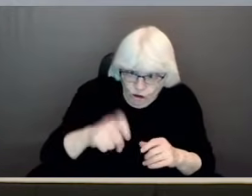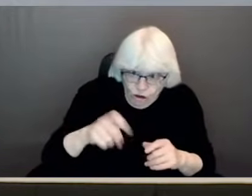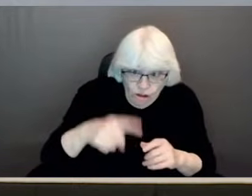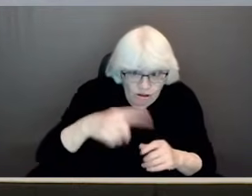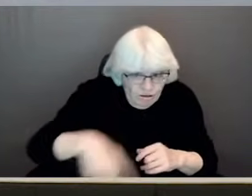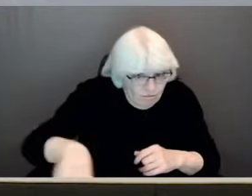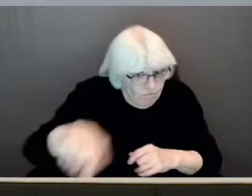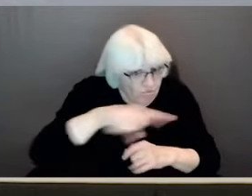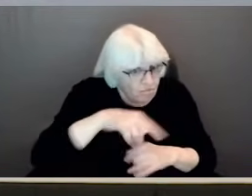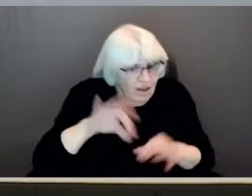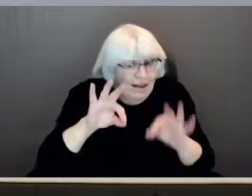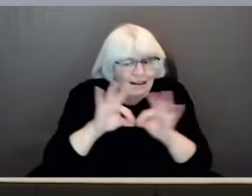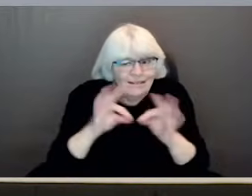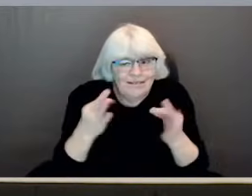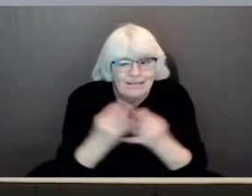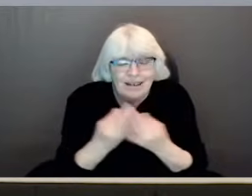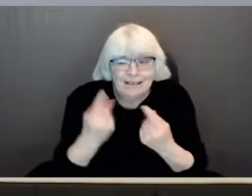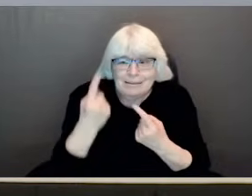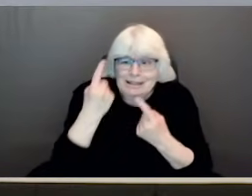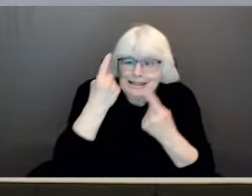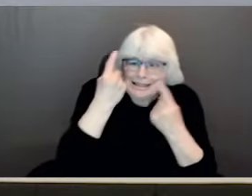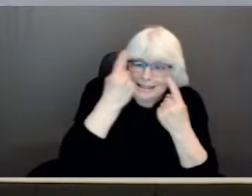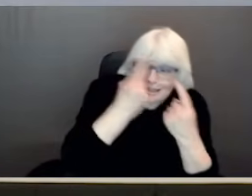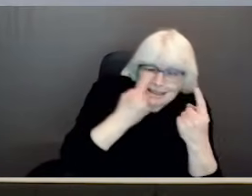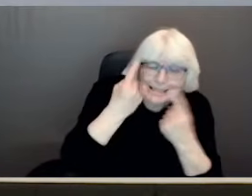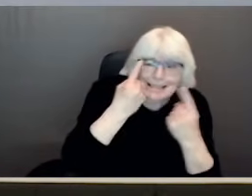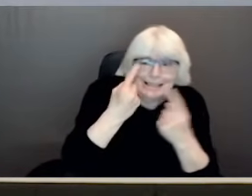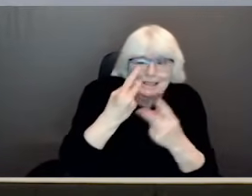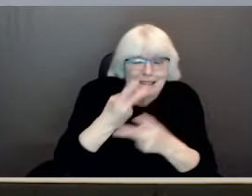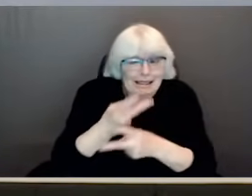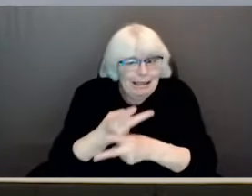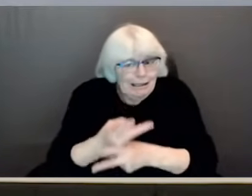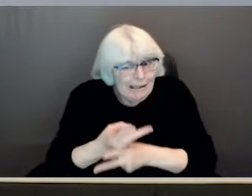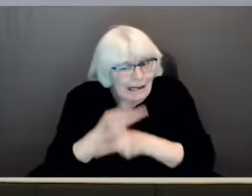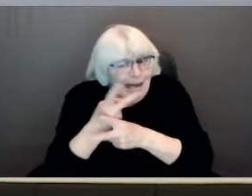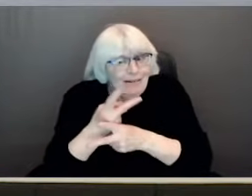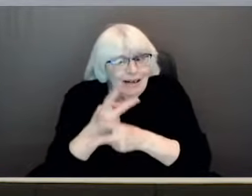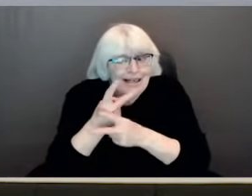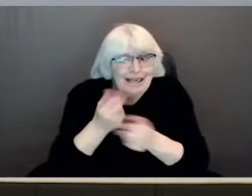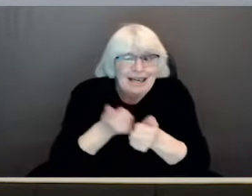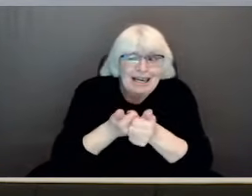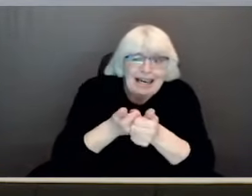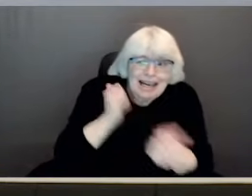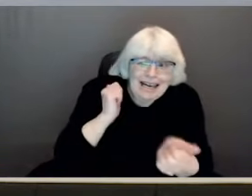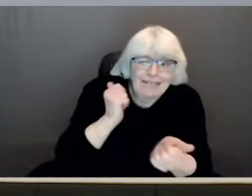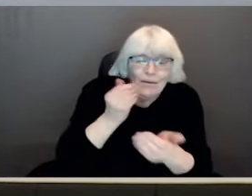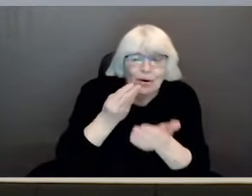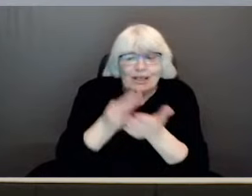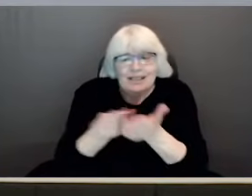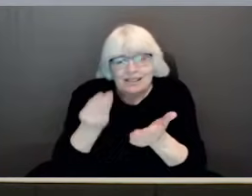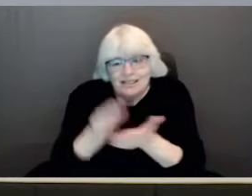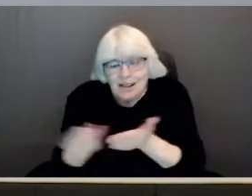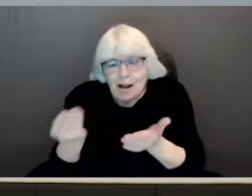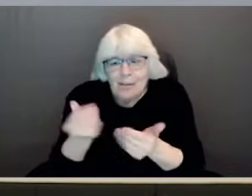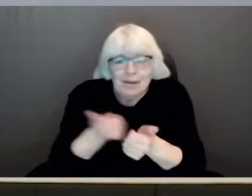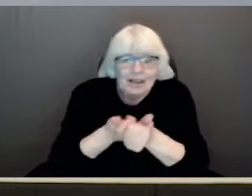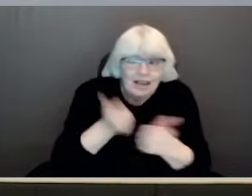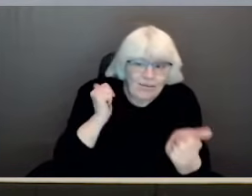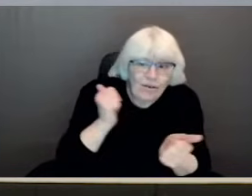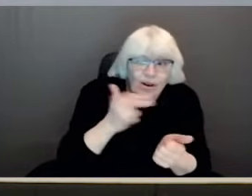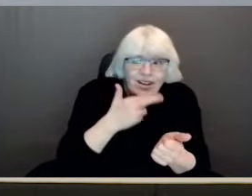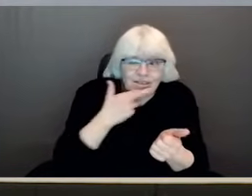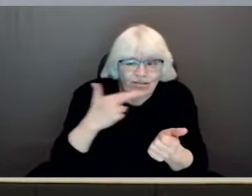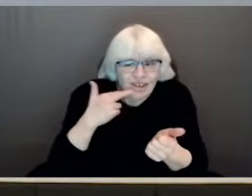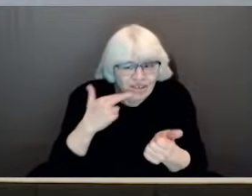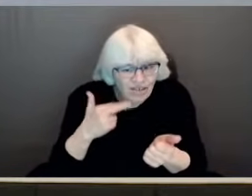So I think the first thing, if anyone, especially young students,